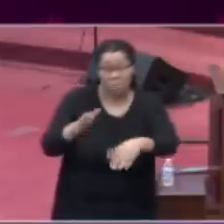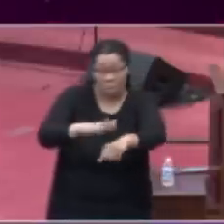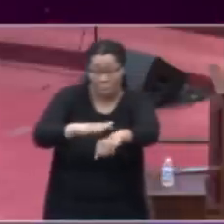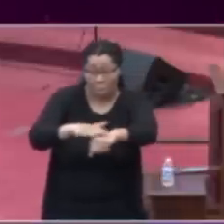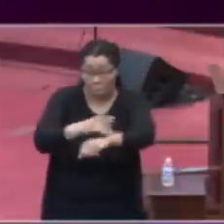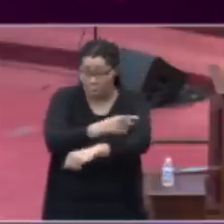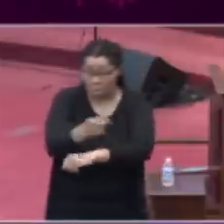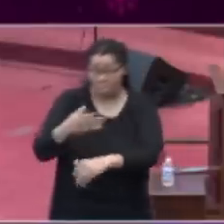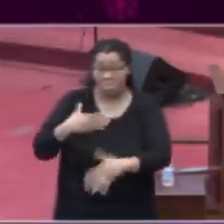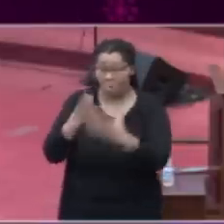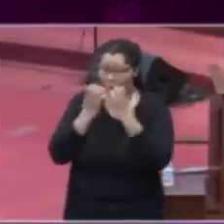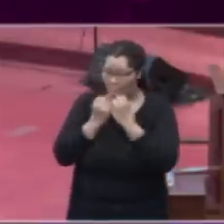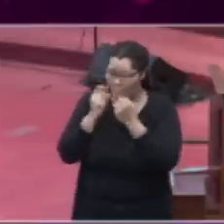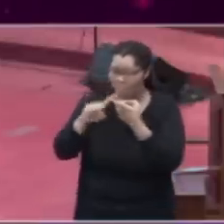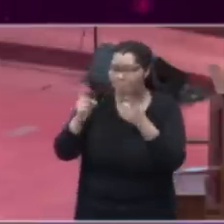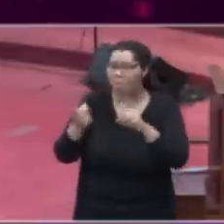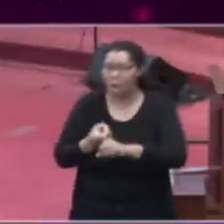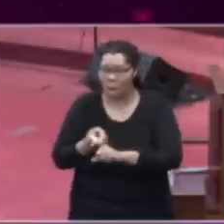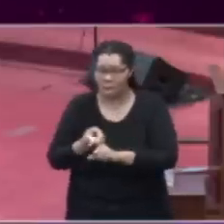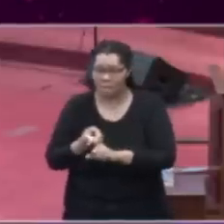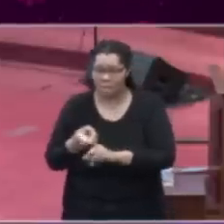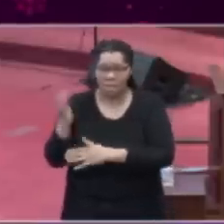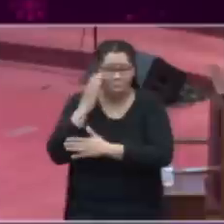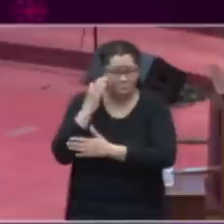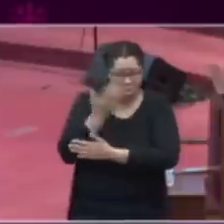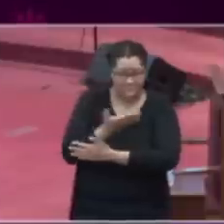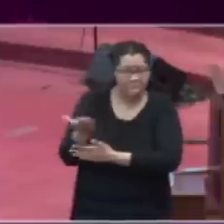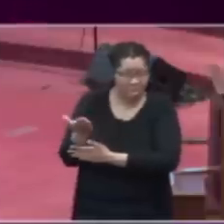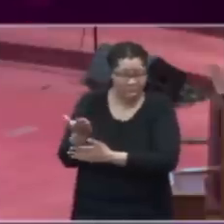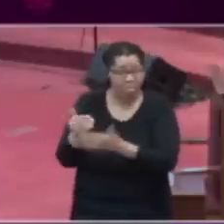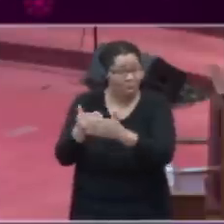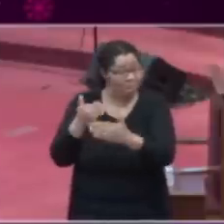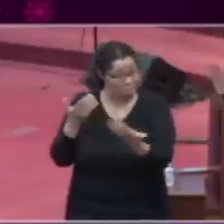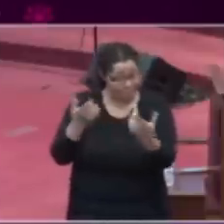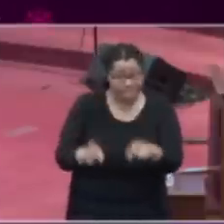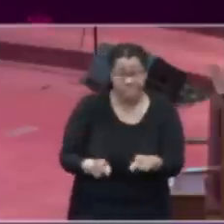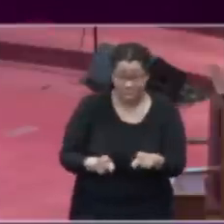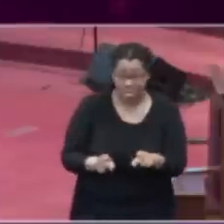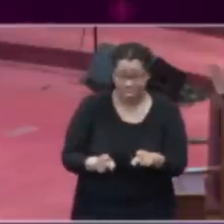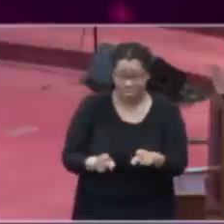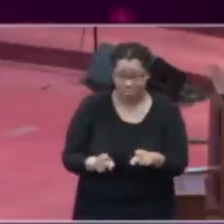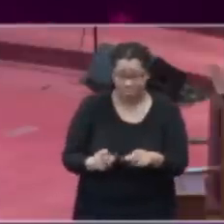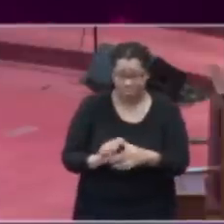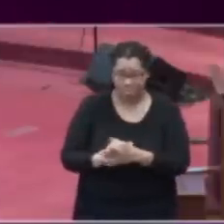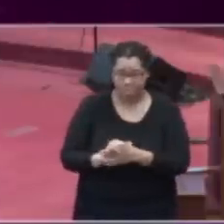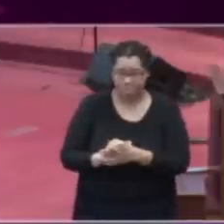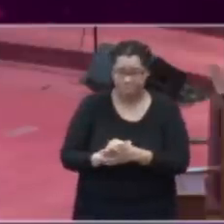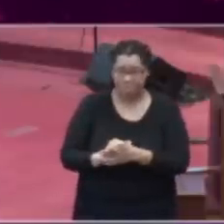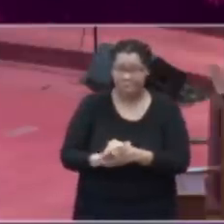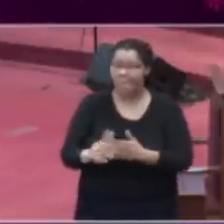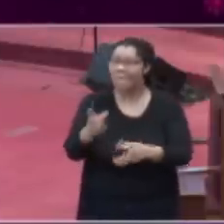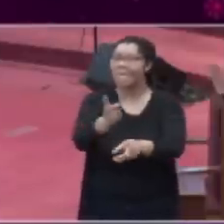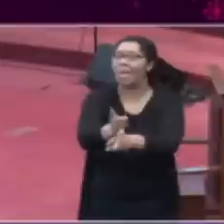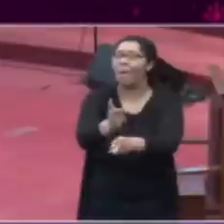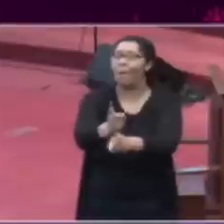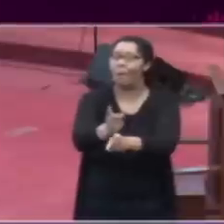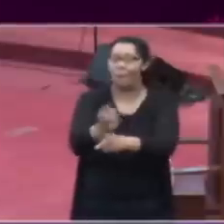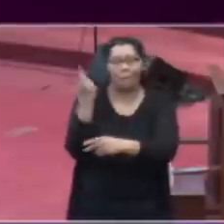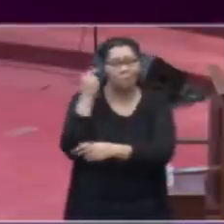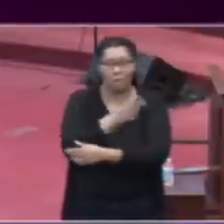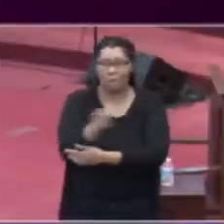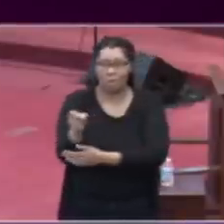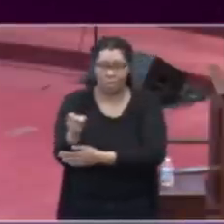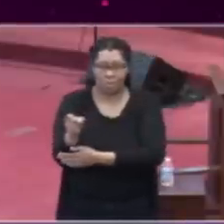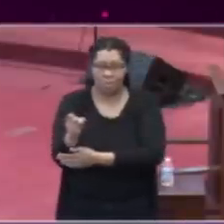you, beloved, knowing these things beforehand, be on your guard so that you're